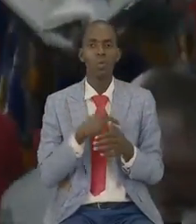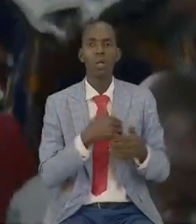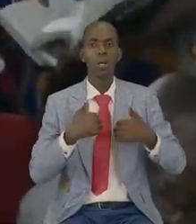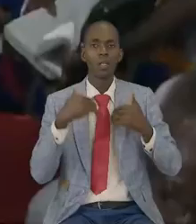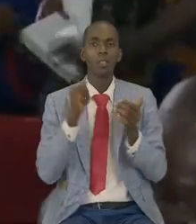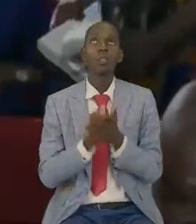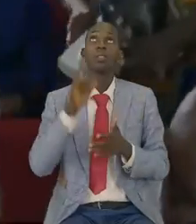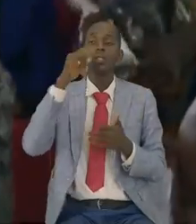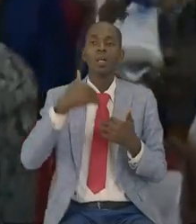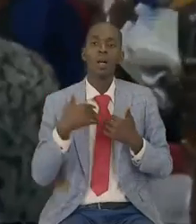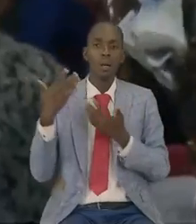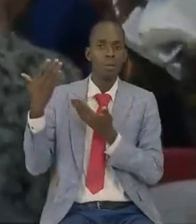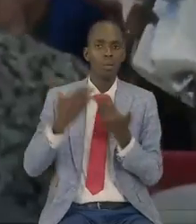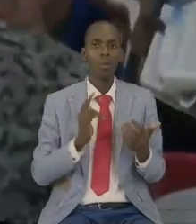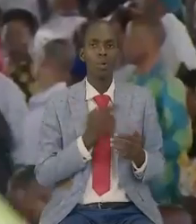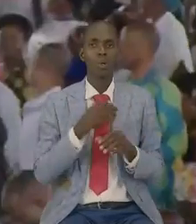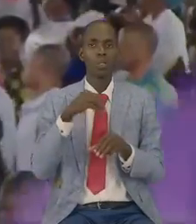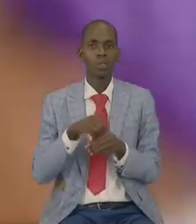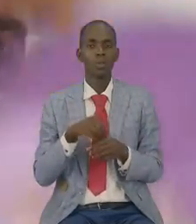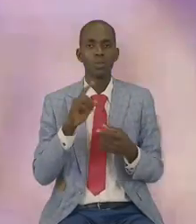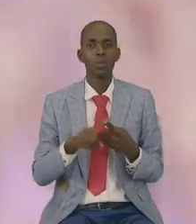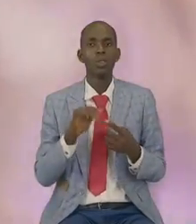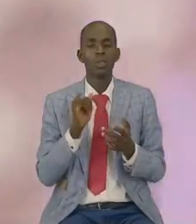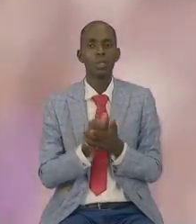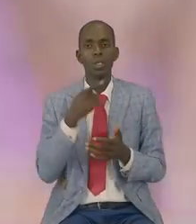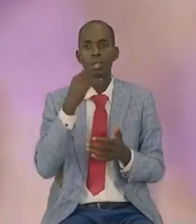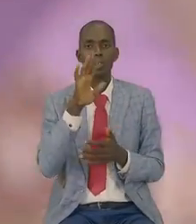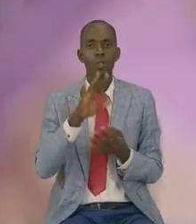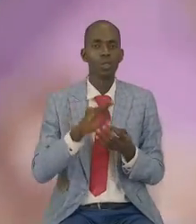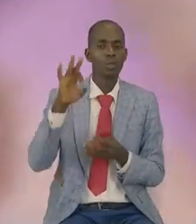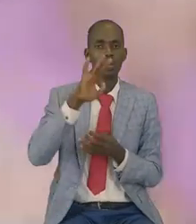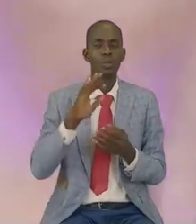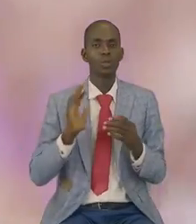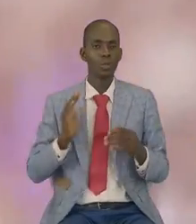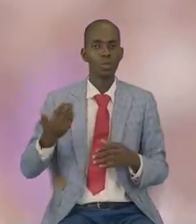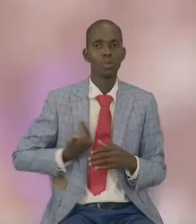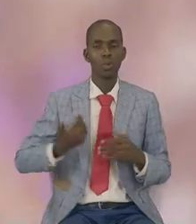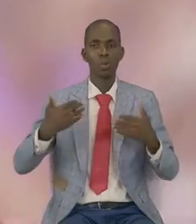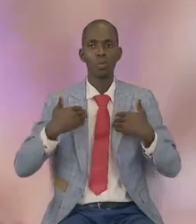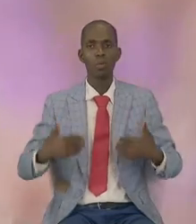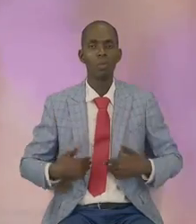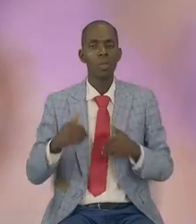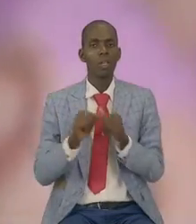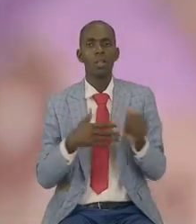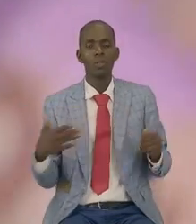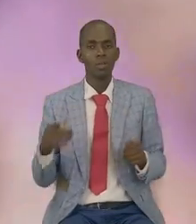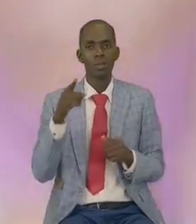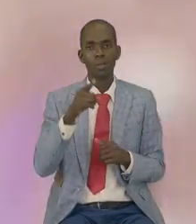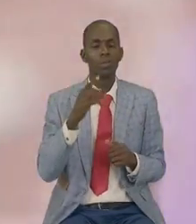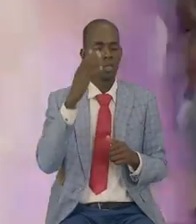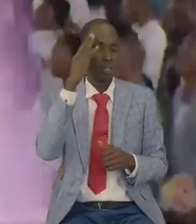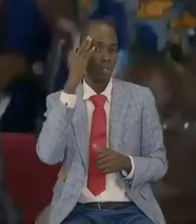brought us into, that he says your spirit, your soul, your body, everything will experience